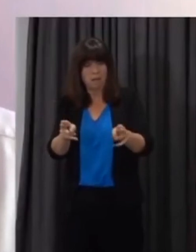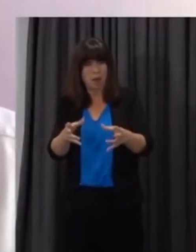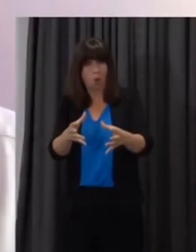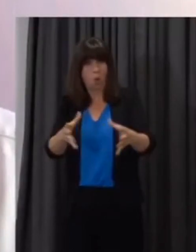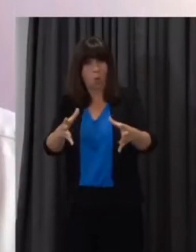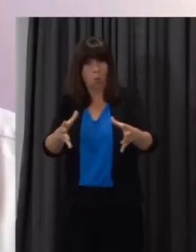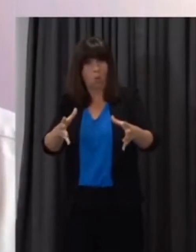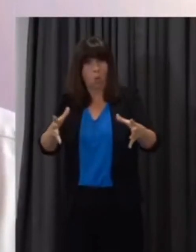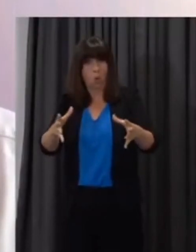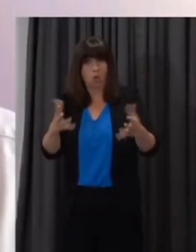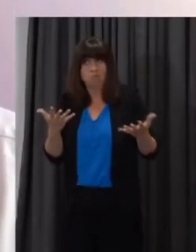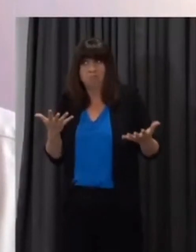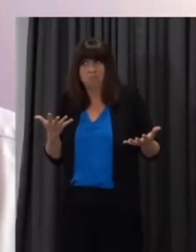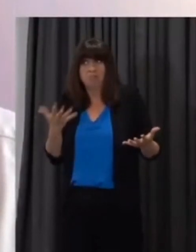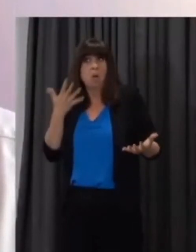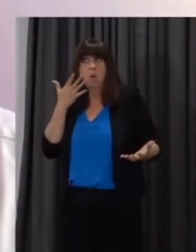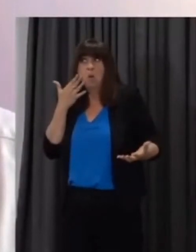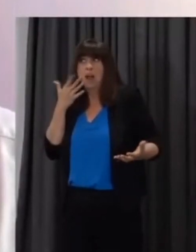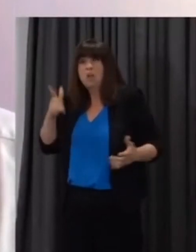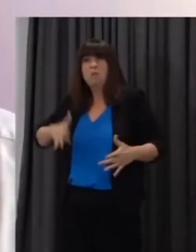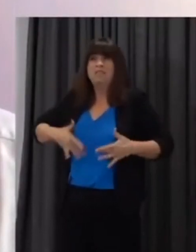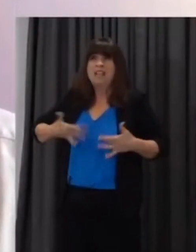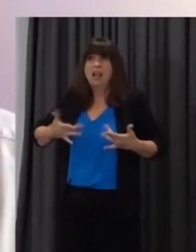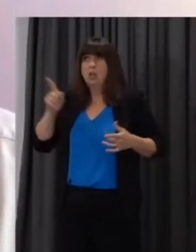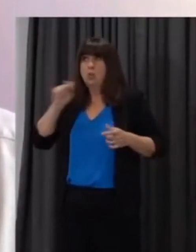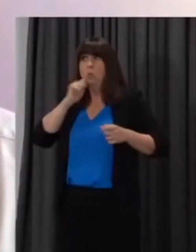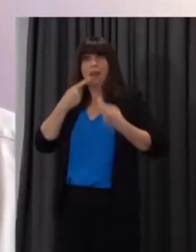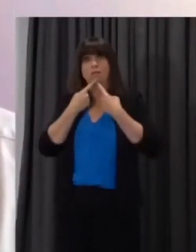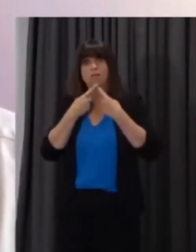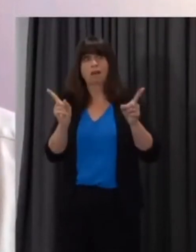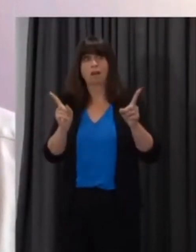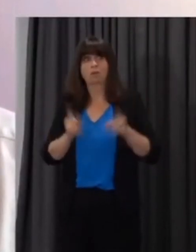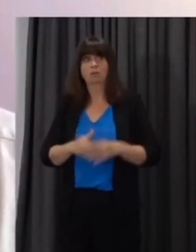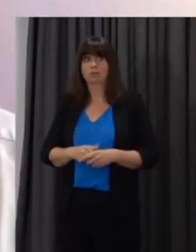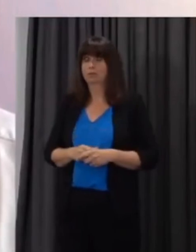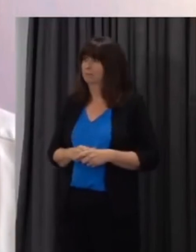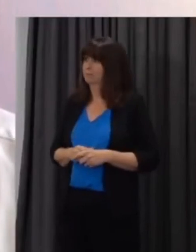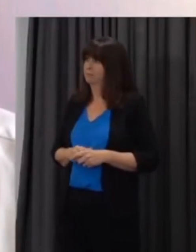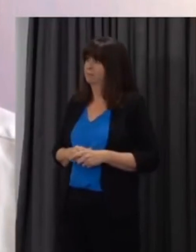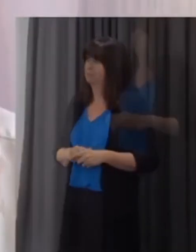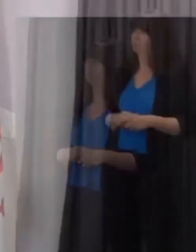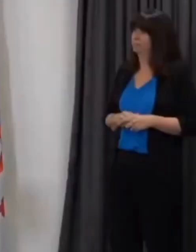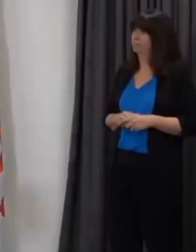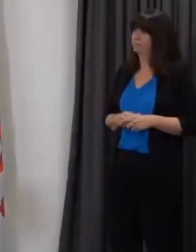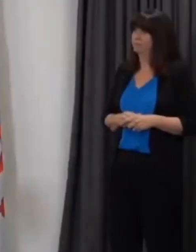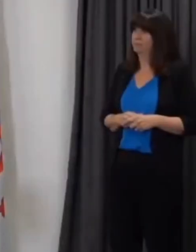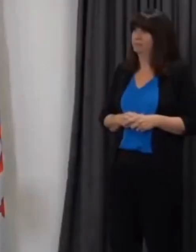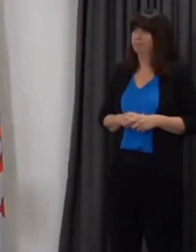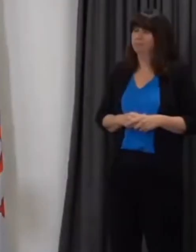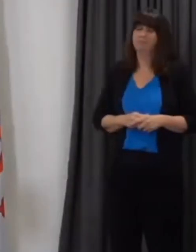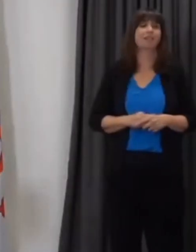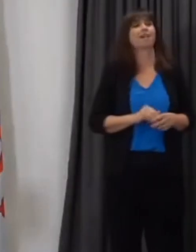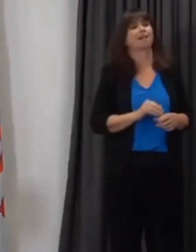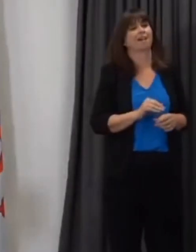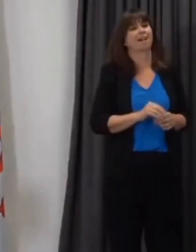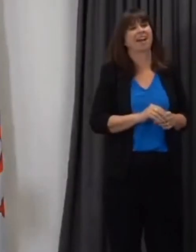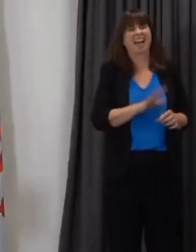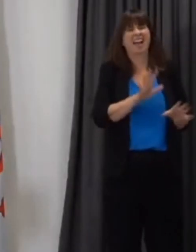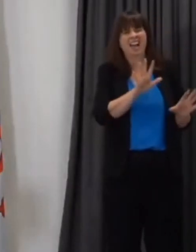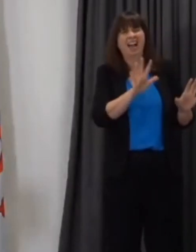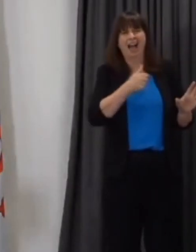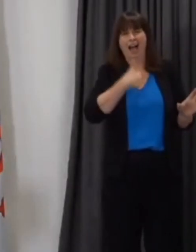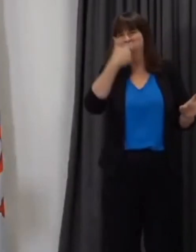reopen at least can you tell us when that you might tell us the date if you see what I mean. I think I see what you mean Adrian